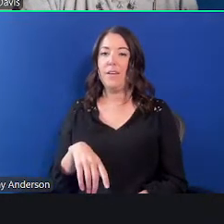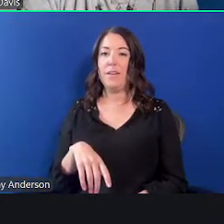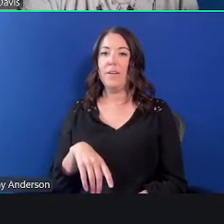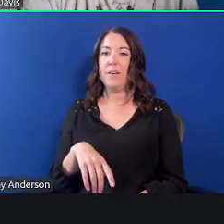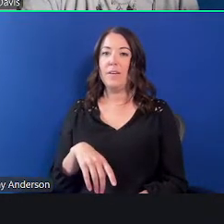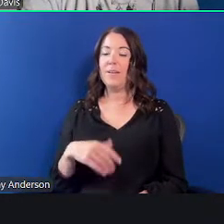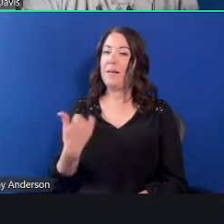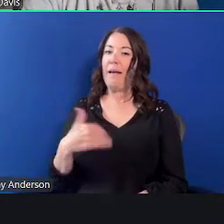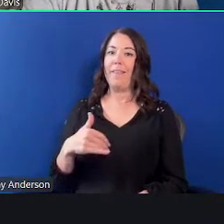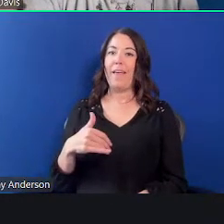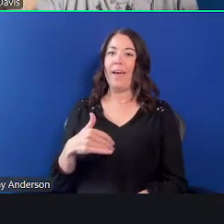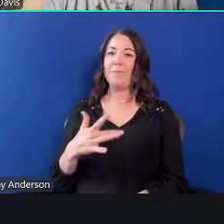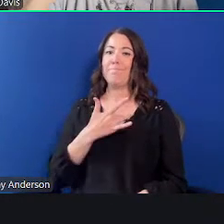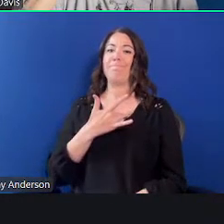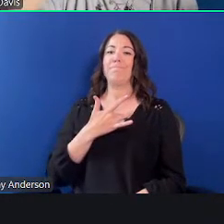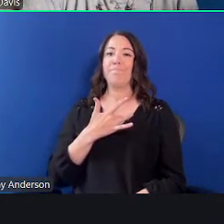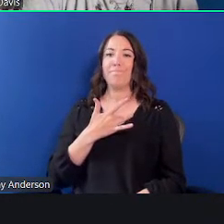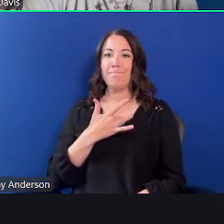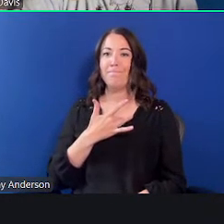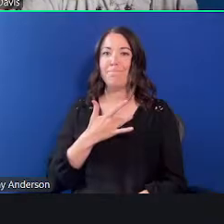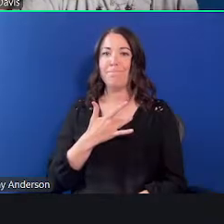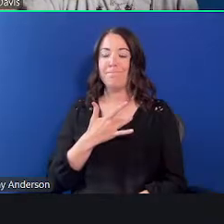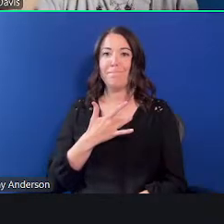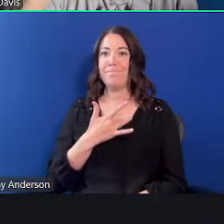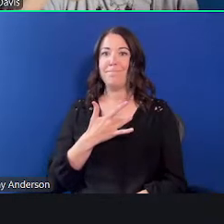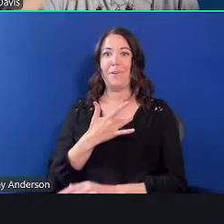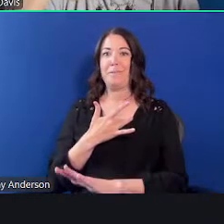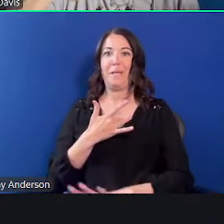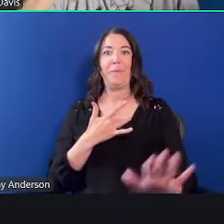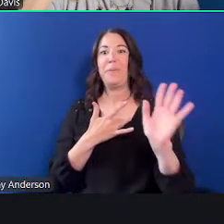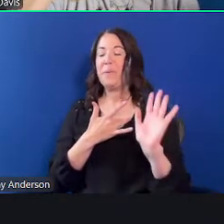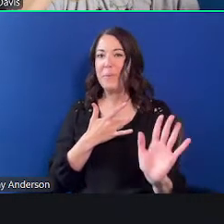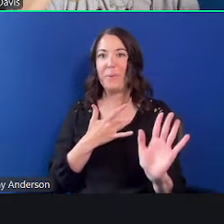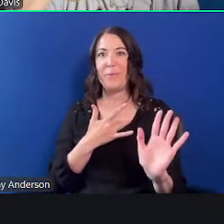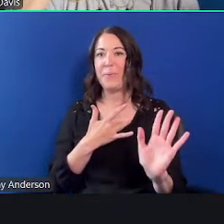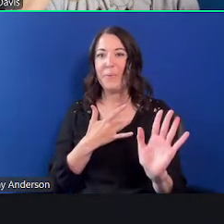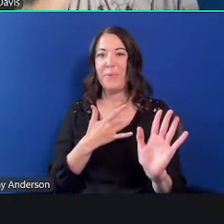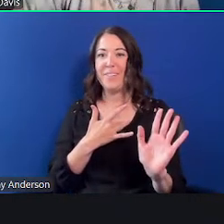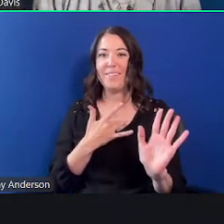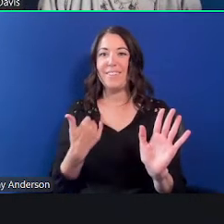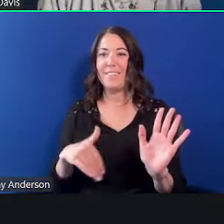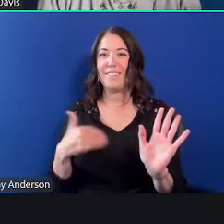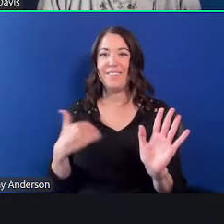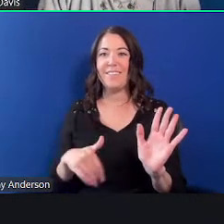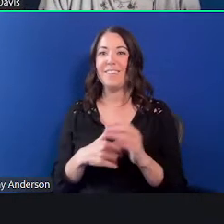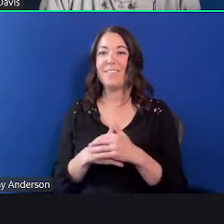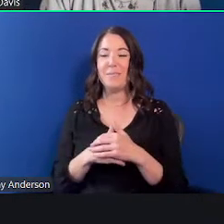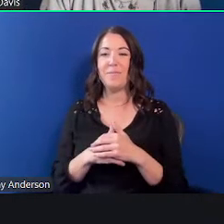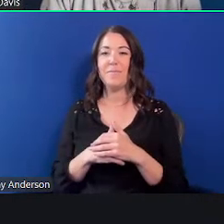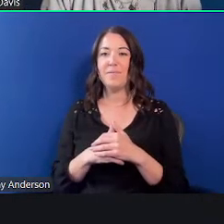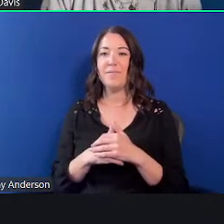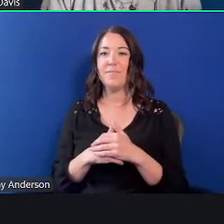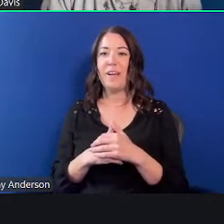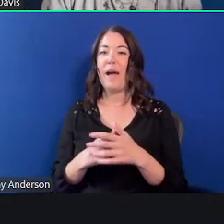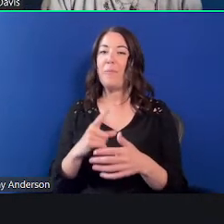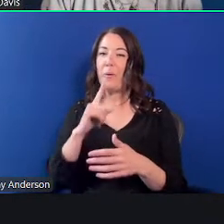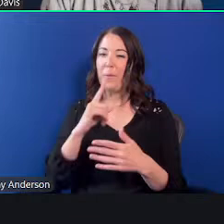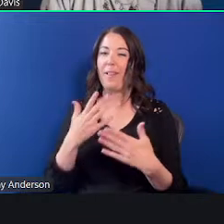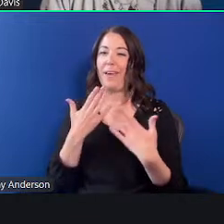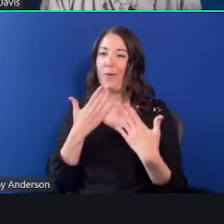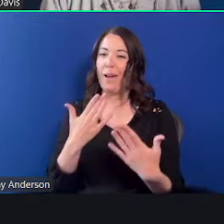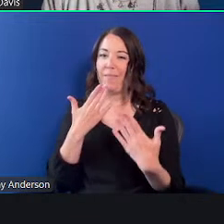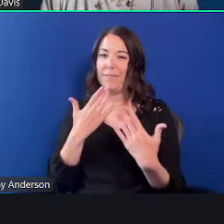it jumped off of the screen to me, because I think I'm really grateful